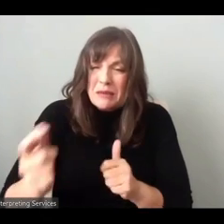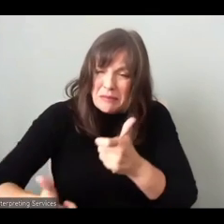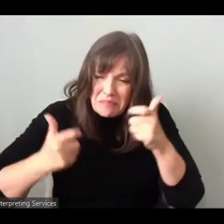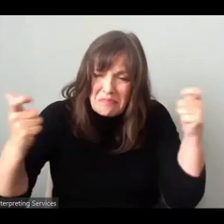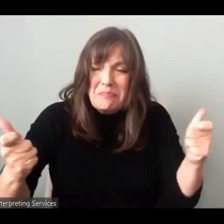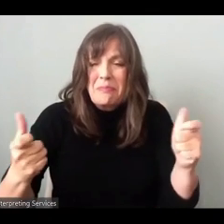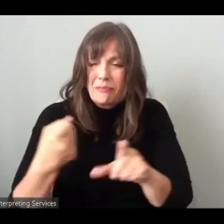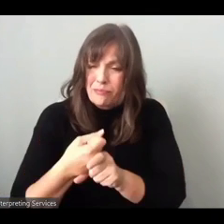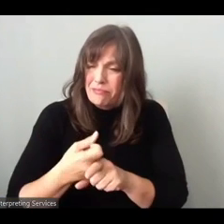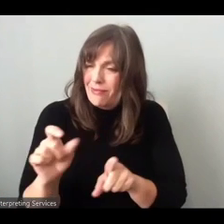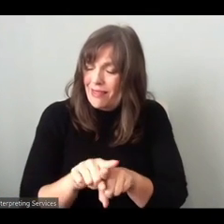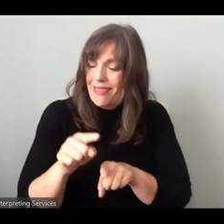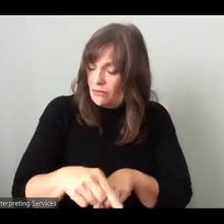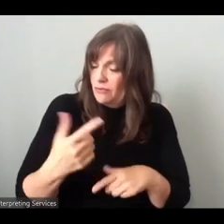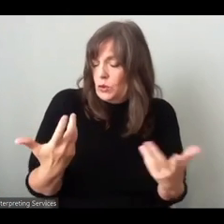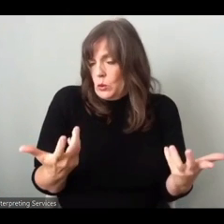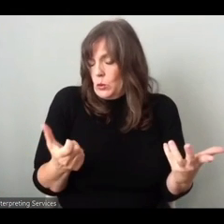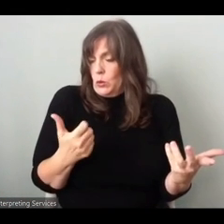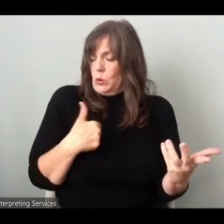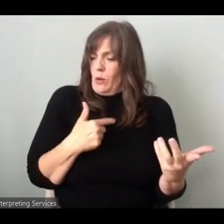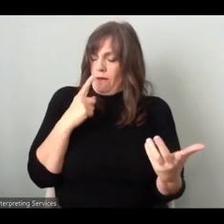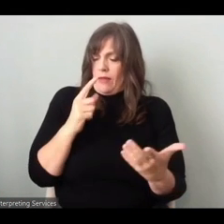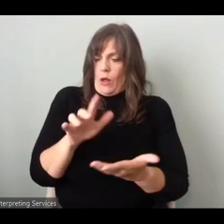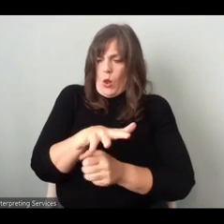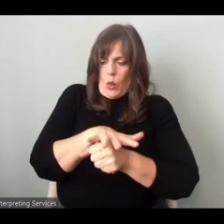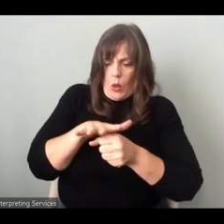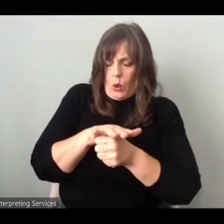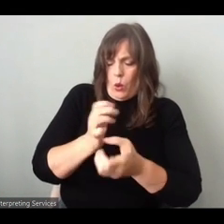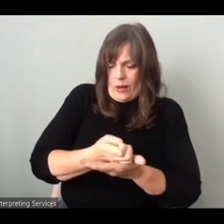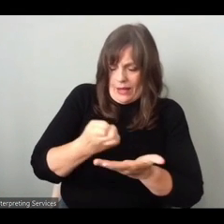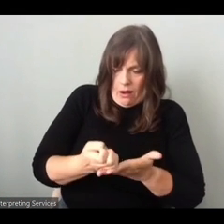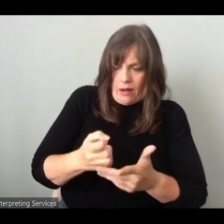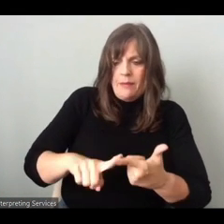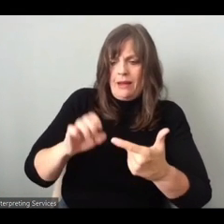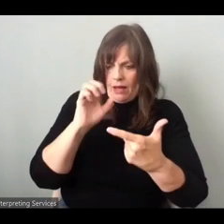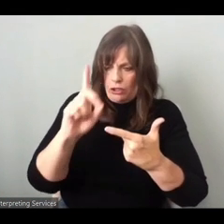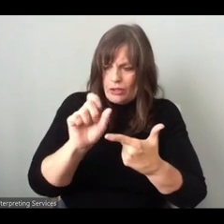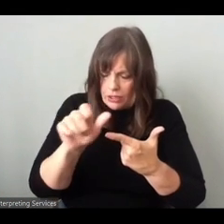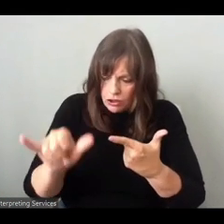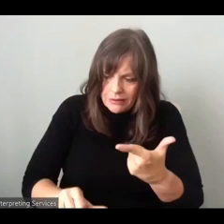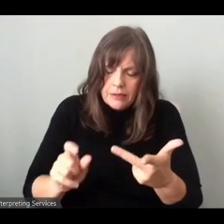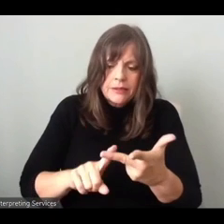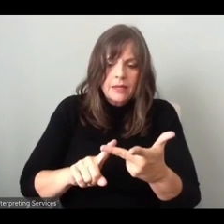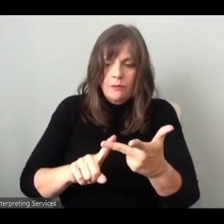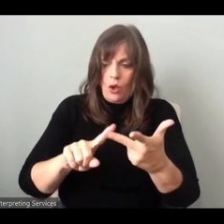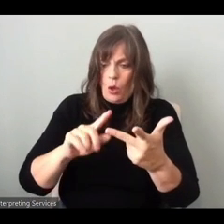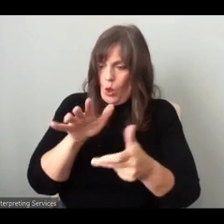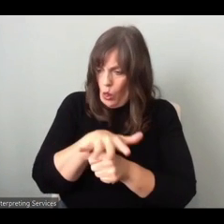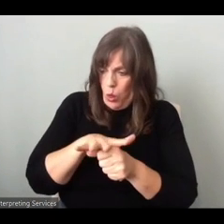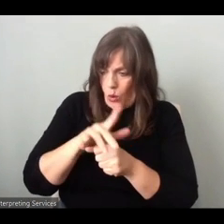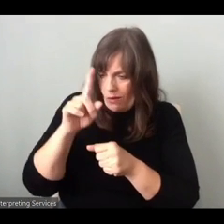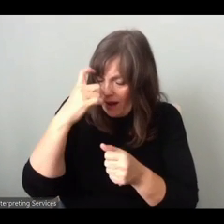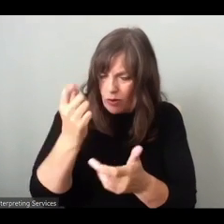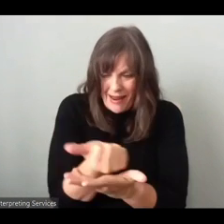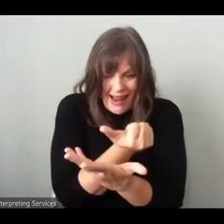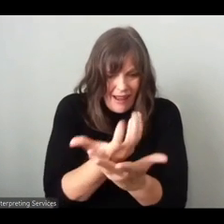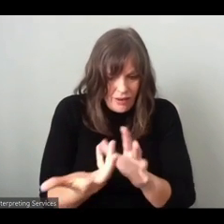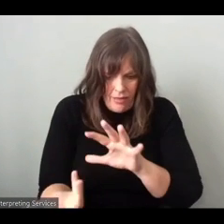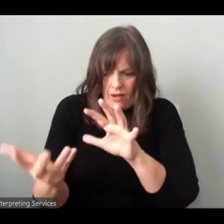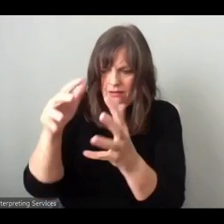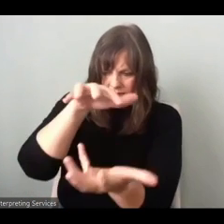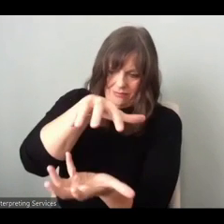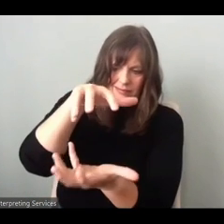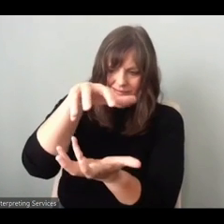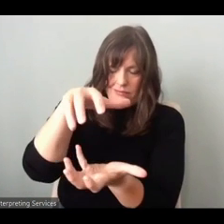economy, potentially our education system, our local government, and everything is going to be different. We have a federal